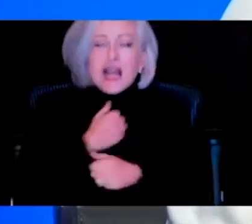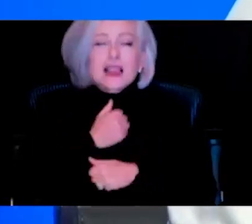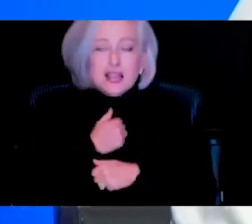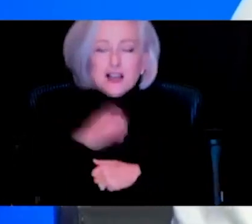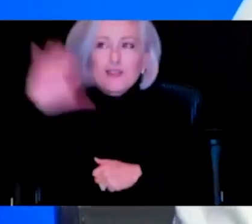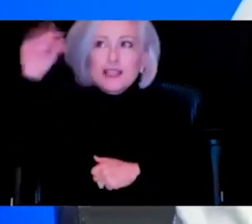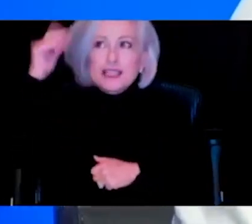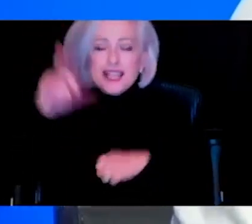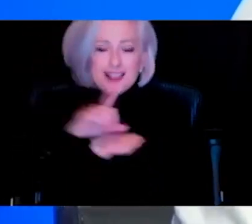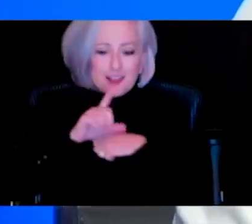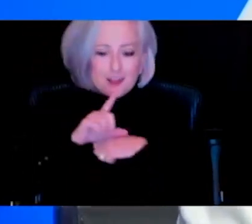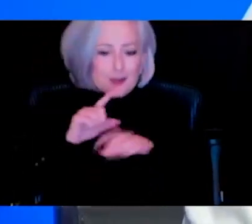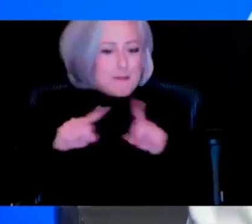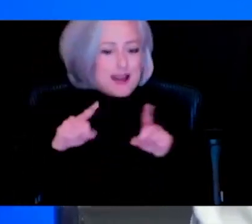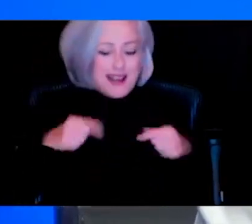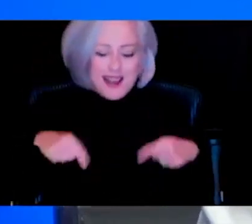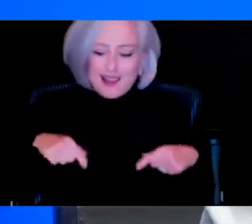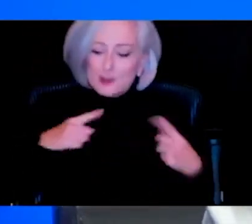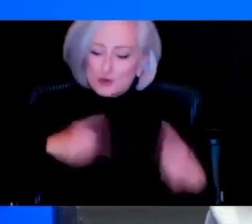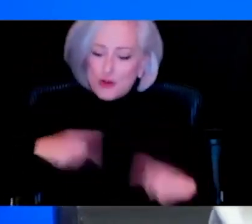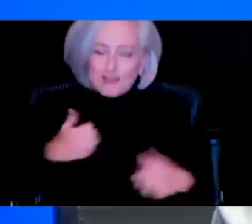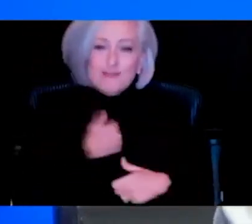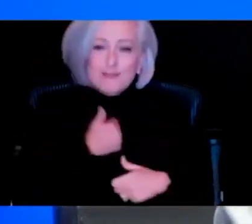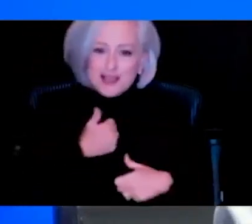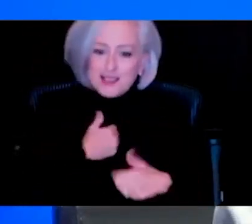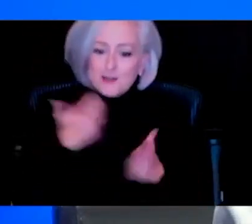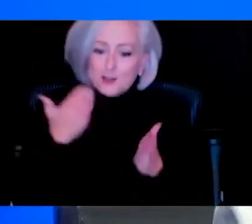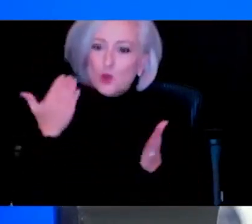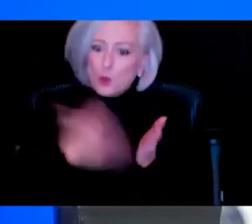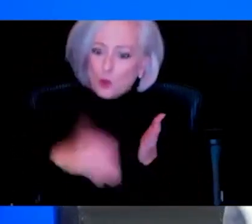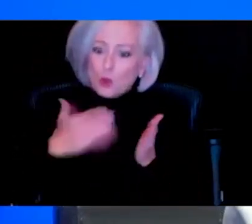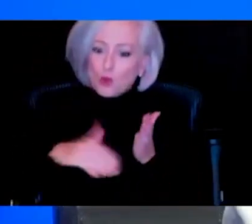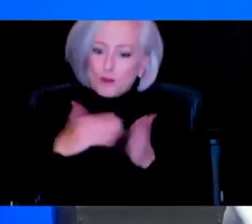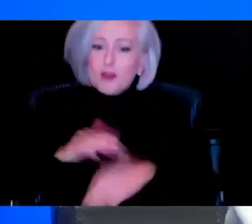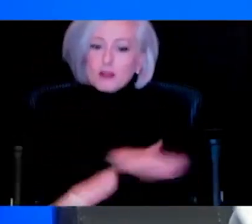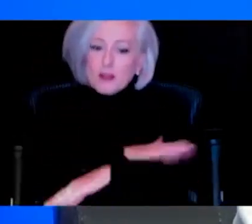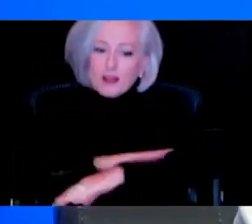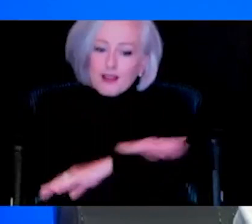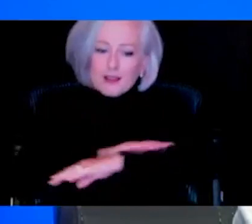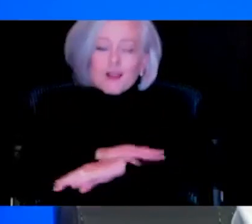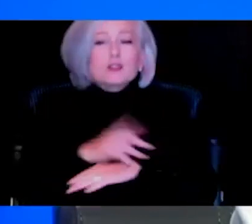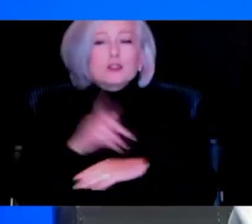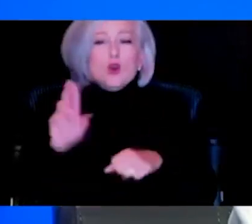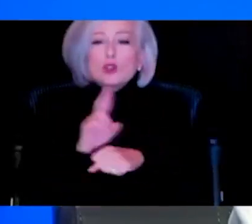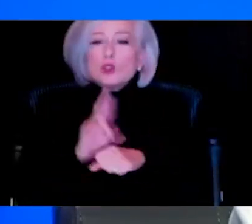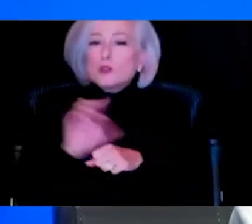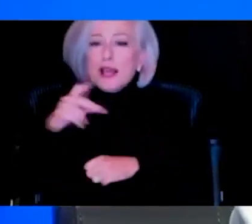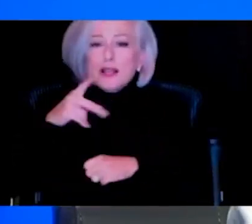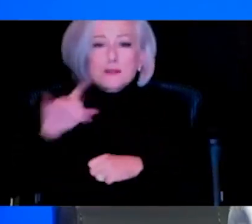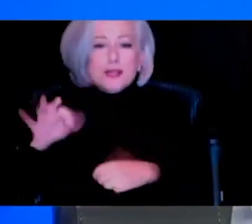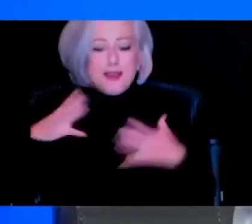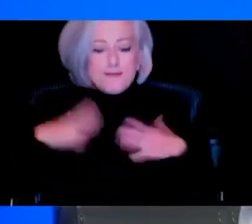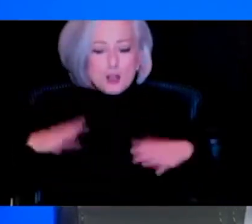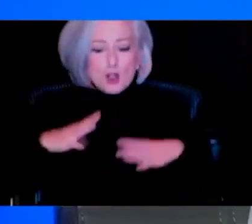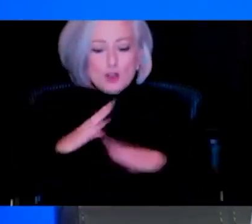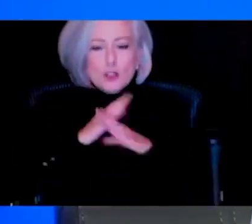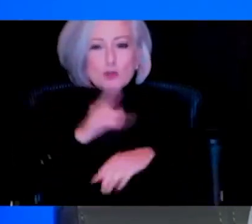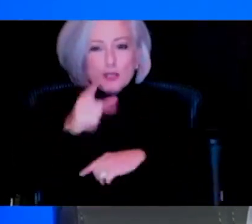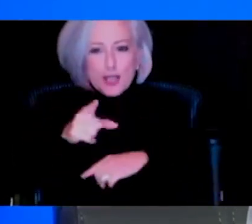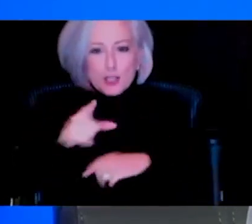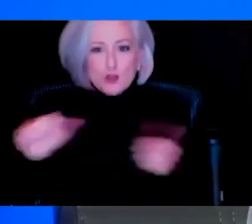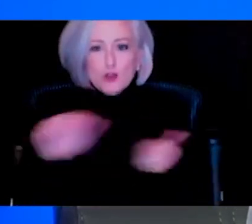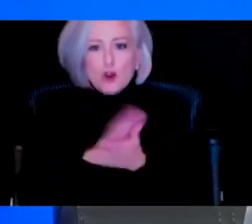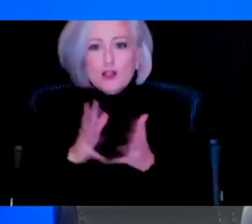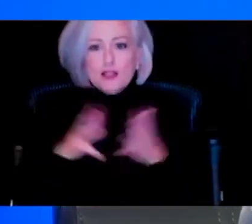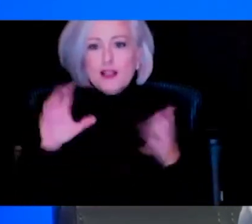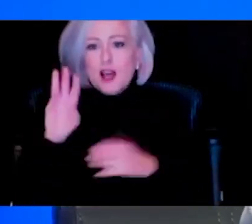So if you're can't trust it, I would just use an SPF clothing that's gonna protect you and cause a lot of that wrinkle you're gonna get in the future